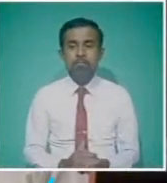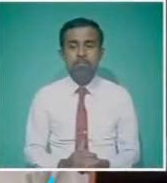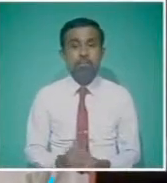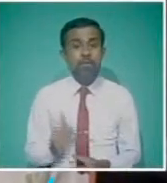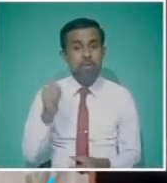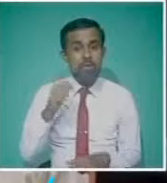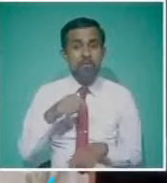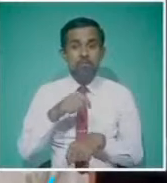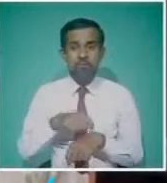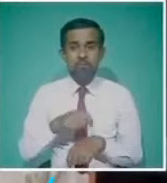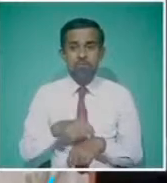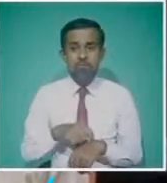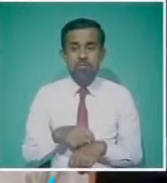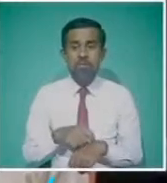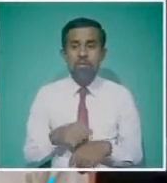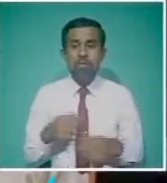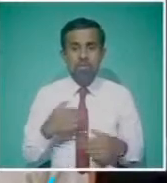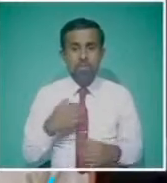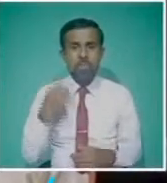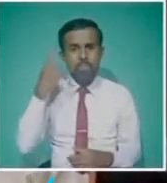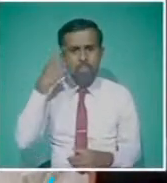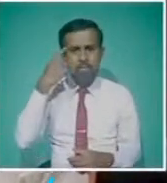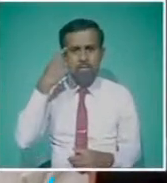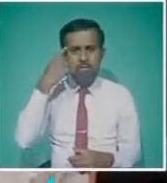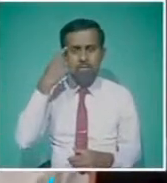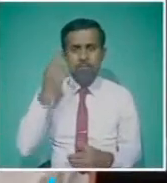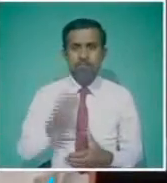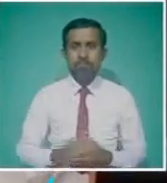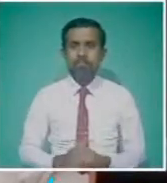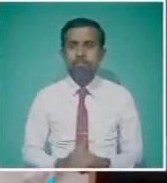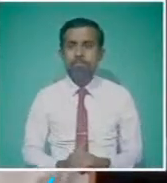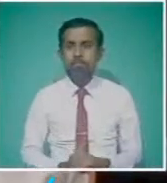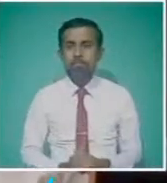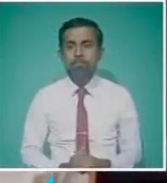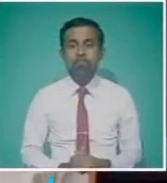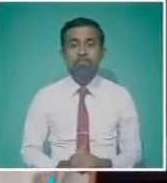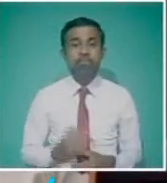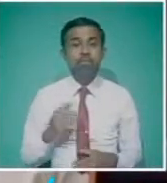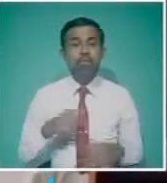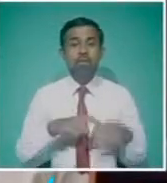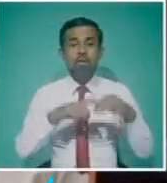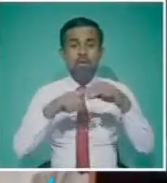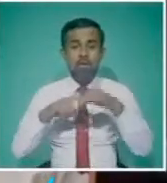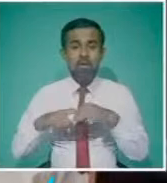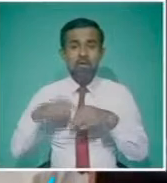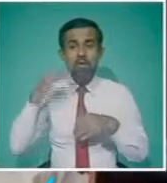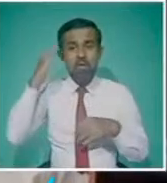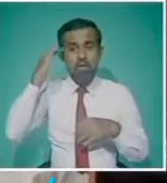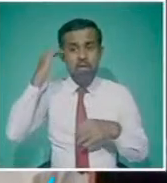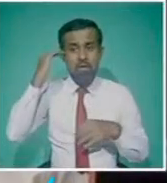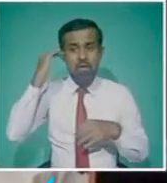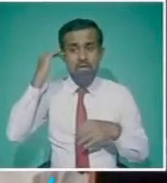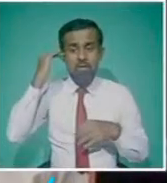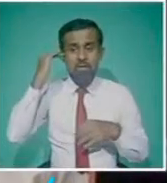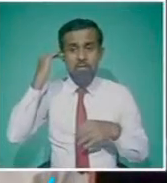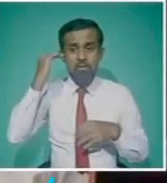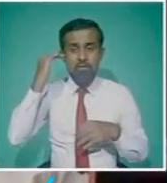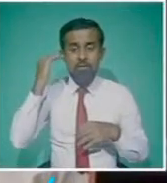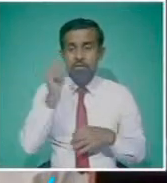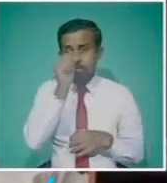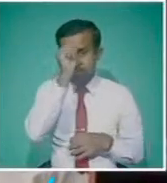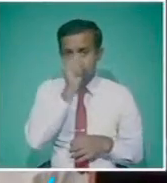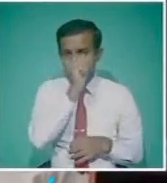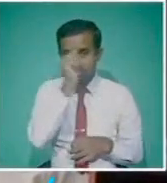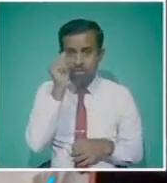staunch Christian and held to her belief as the defender of the Anglican faith. But as Queen